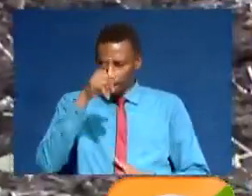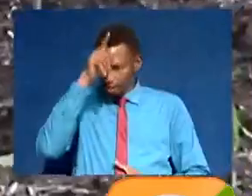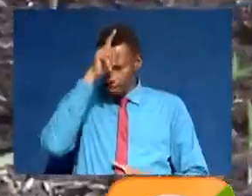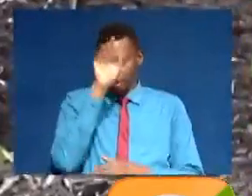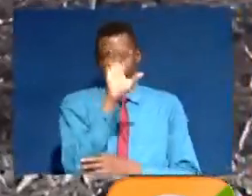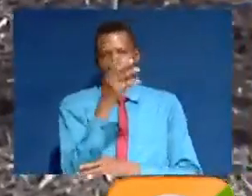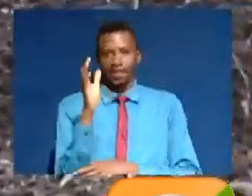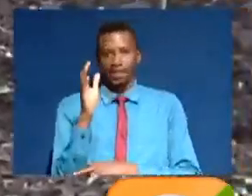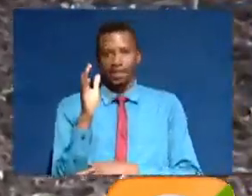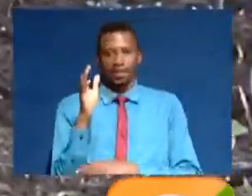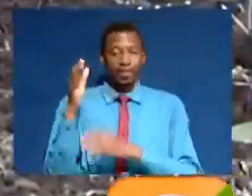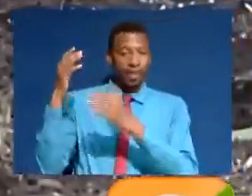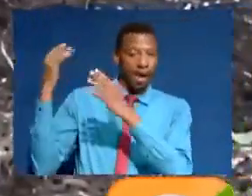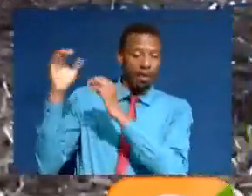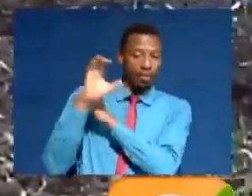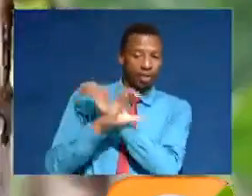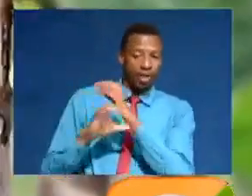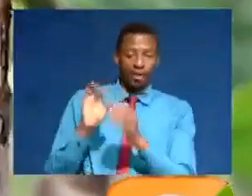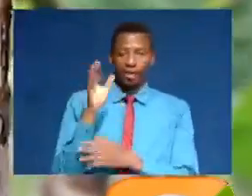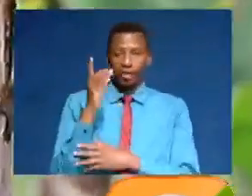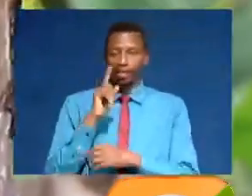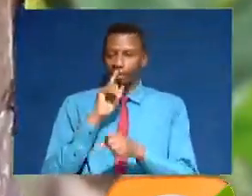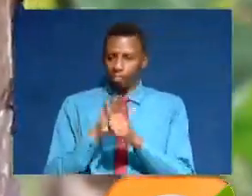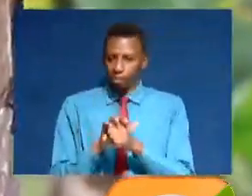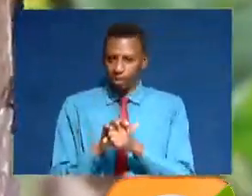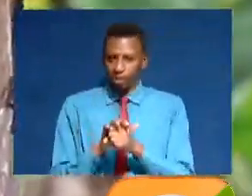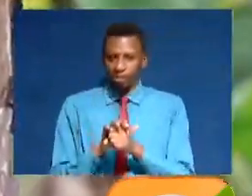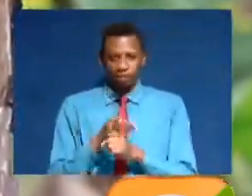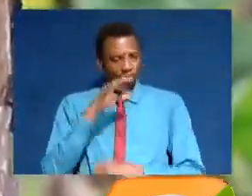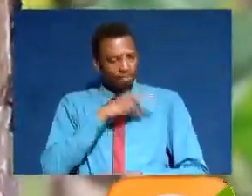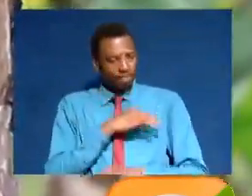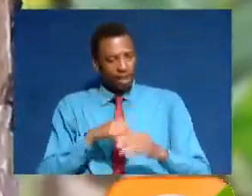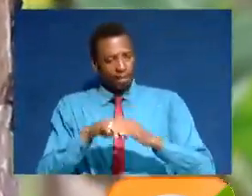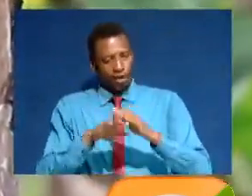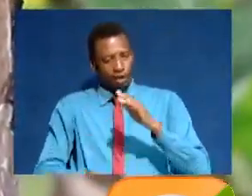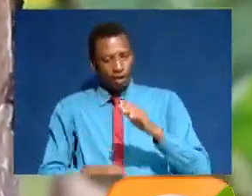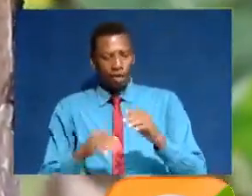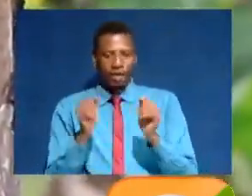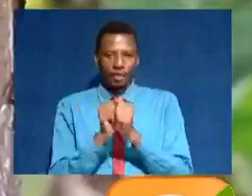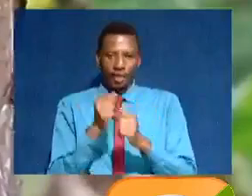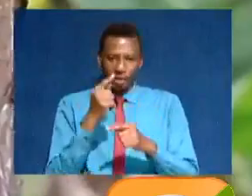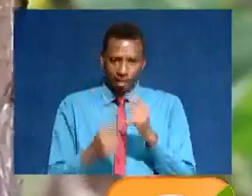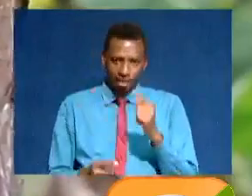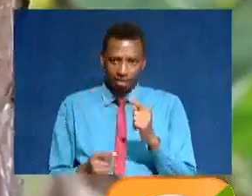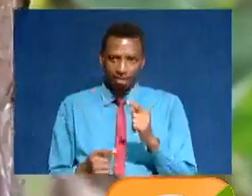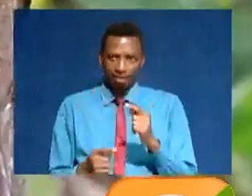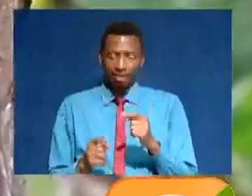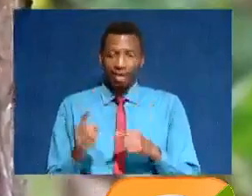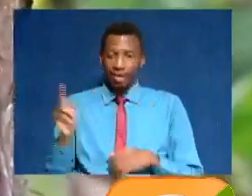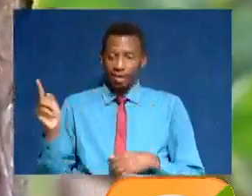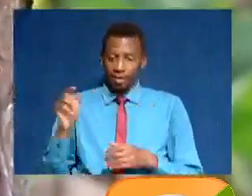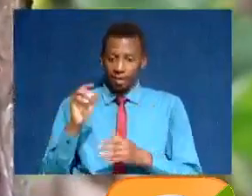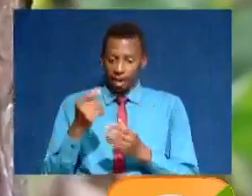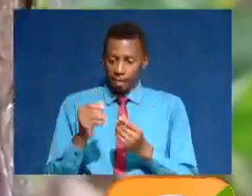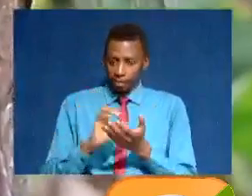with exotic trees promising returns in under 10 years. Periodic cash incentives for indigenous trees